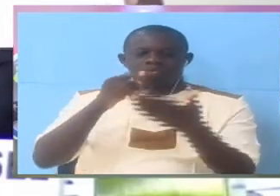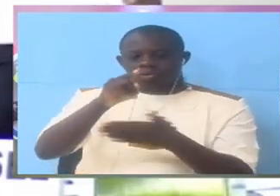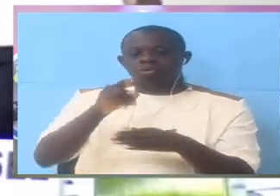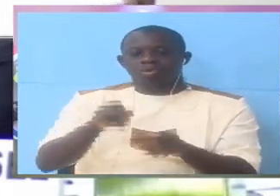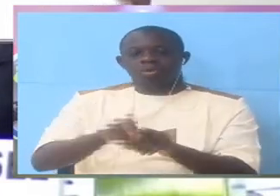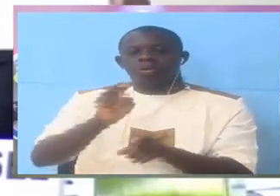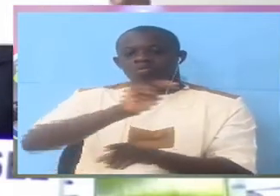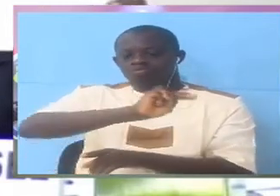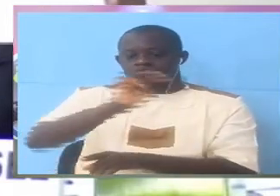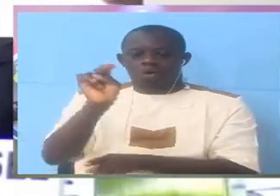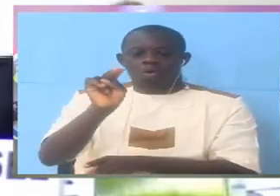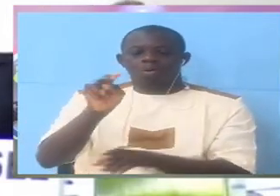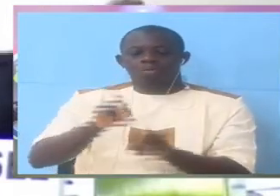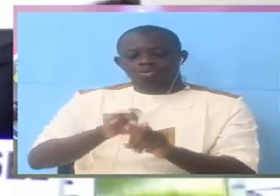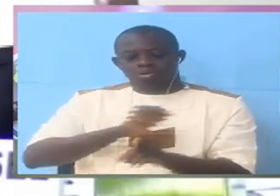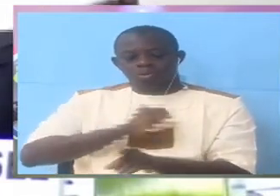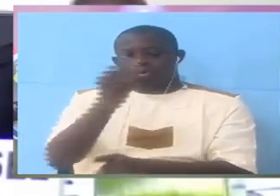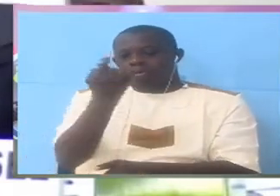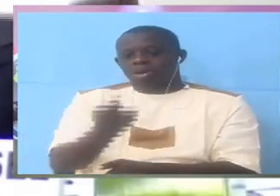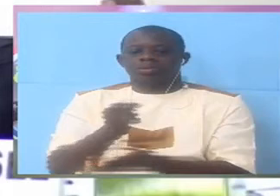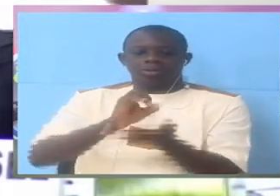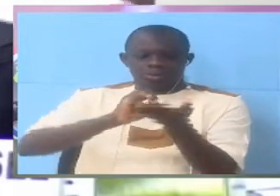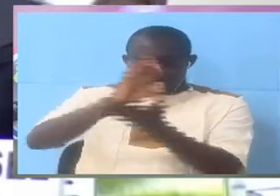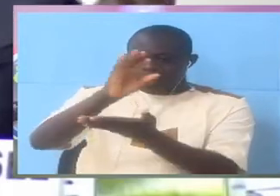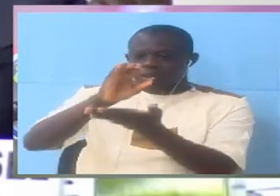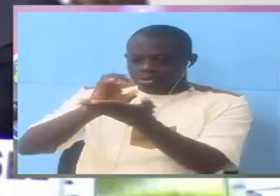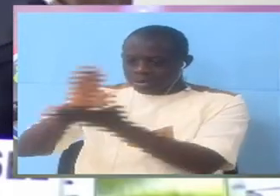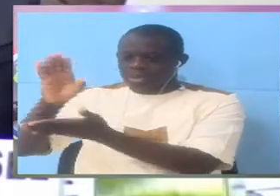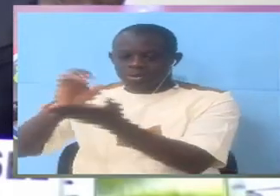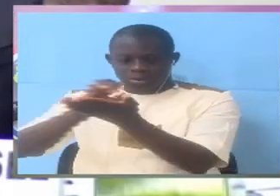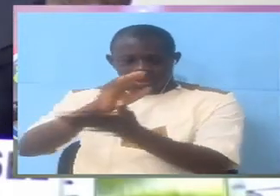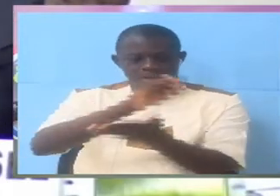No, he was just giving orders. He is the boss.